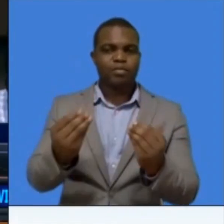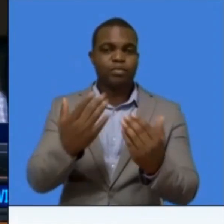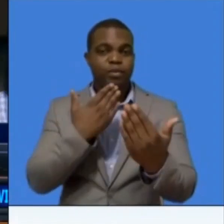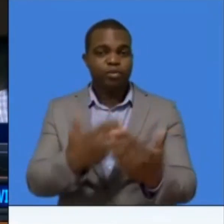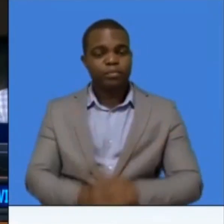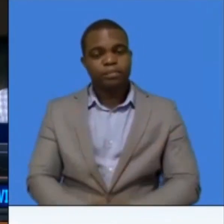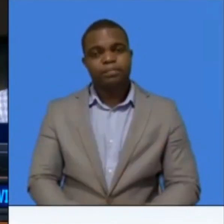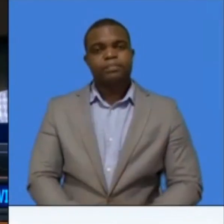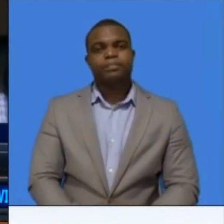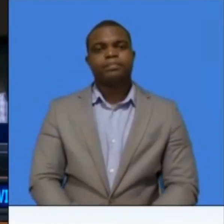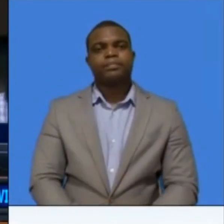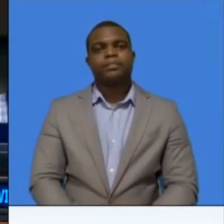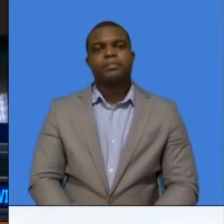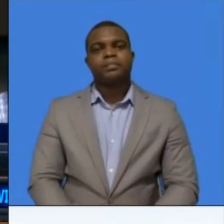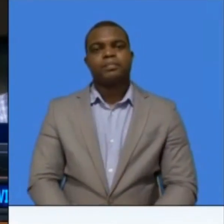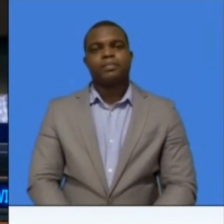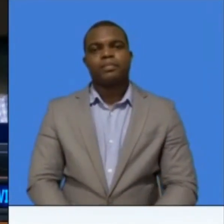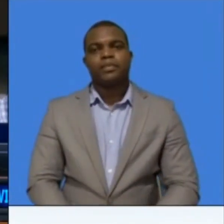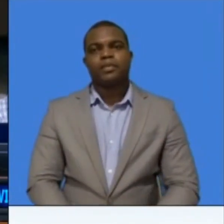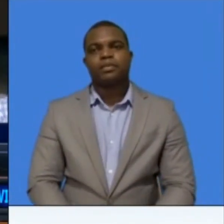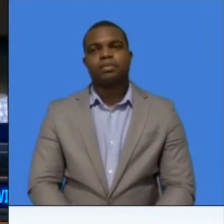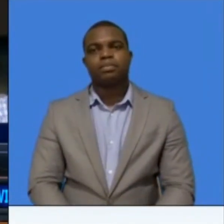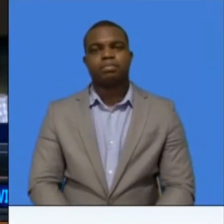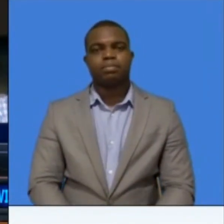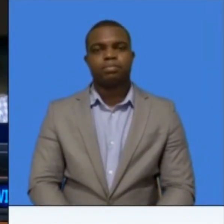Thank you. Thank you very